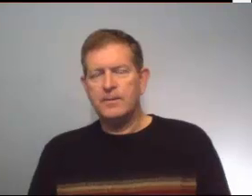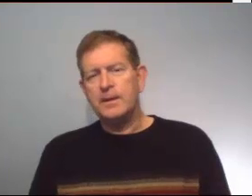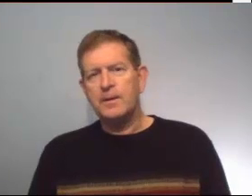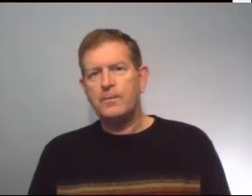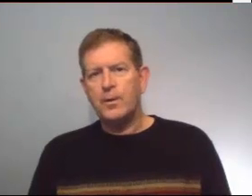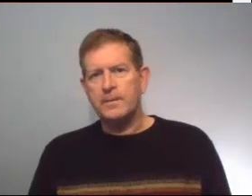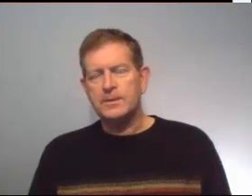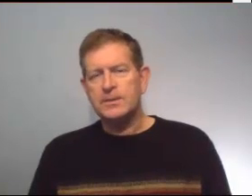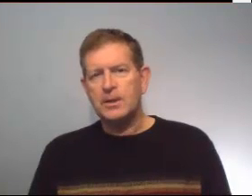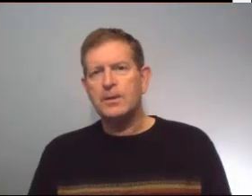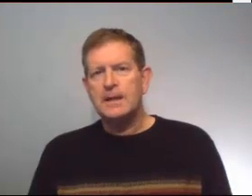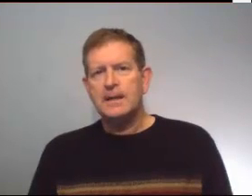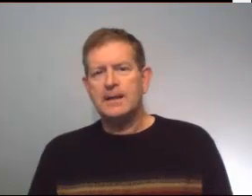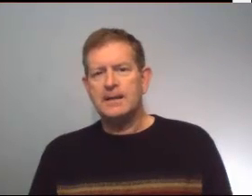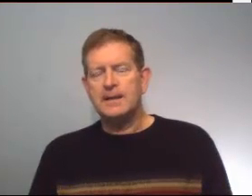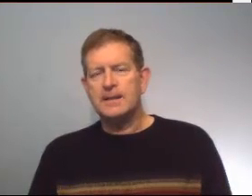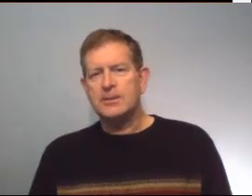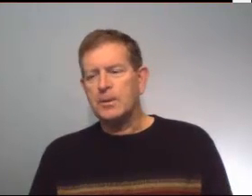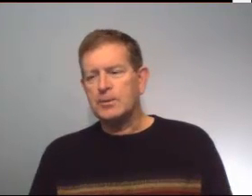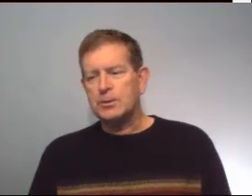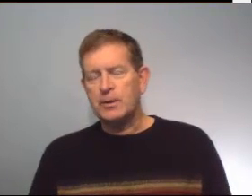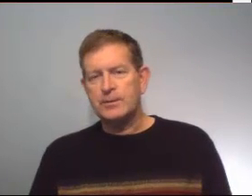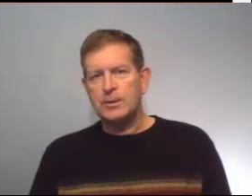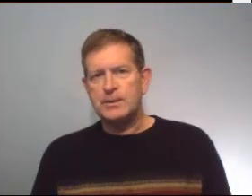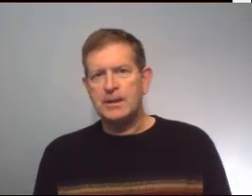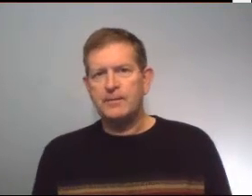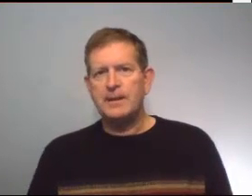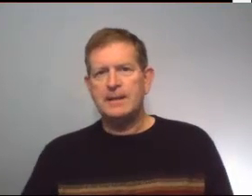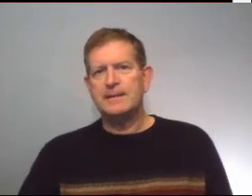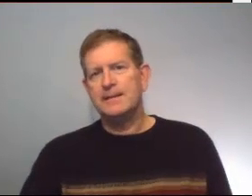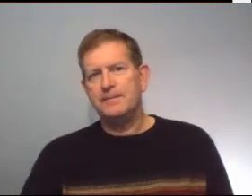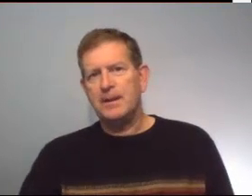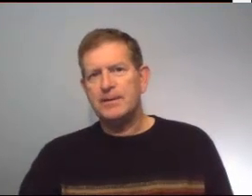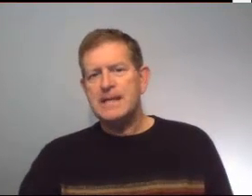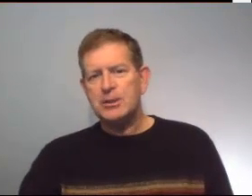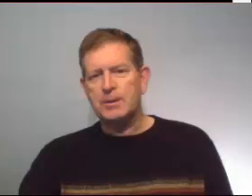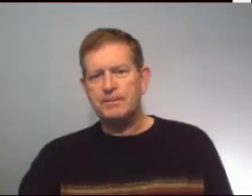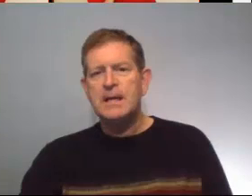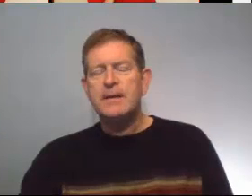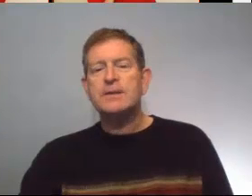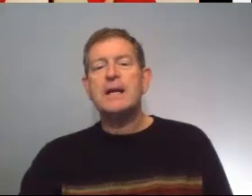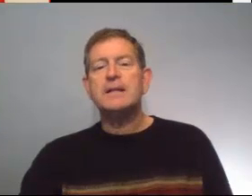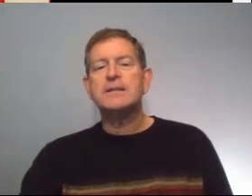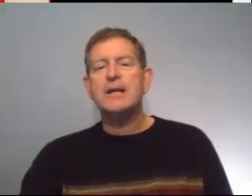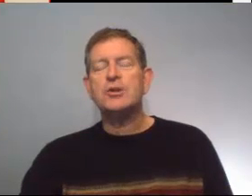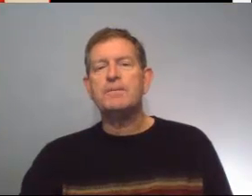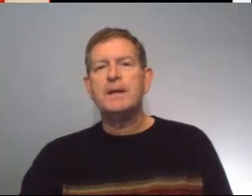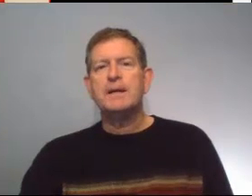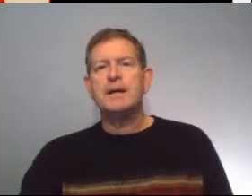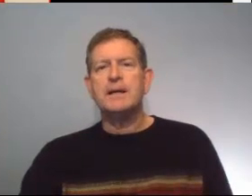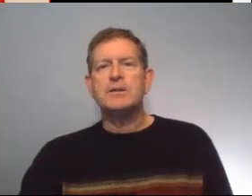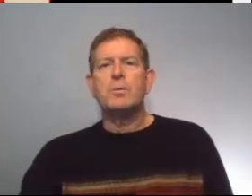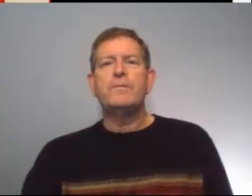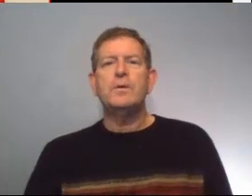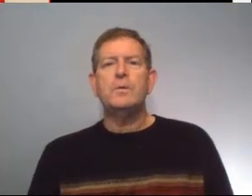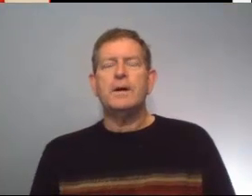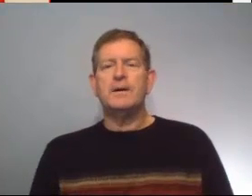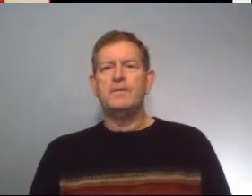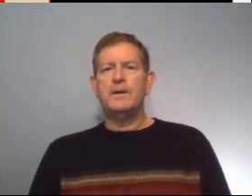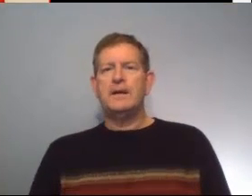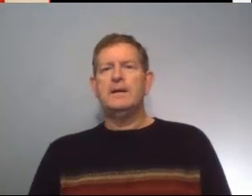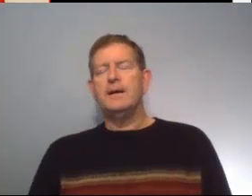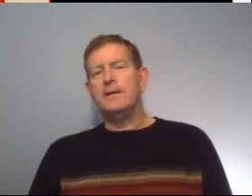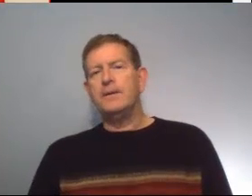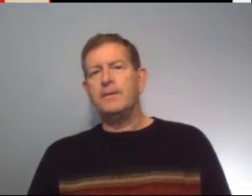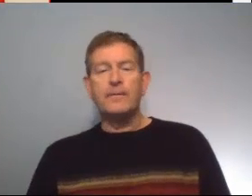in their forms, and so it's one which deserves a good deal of attention. The second section is a review